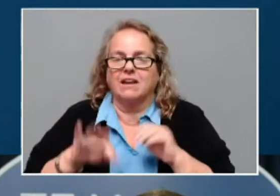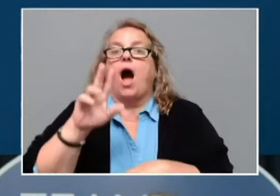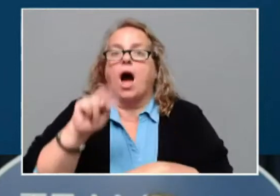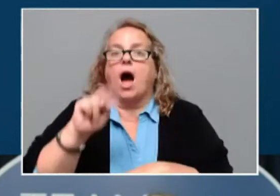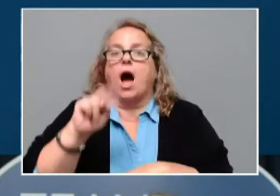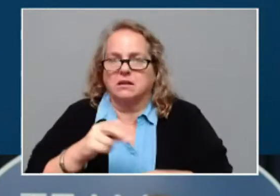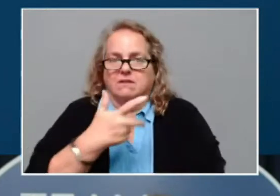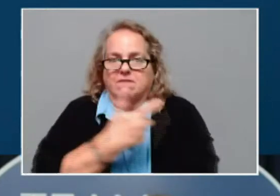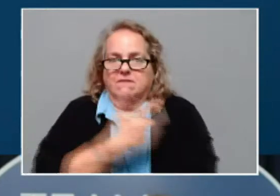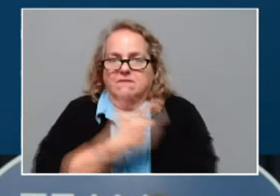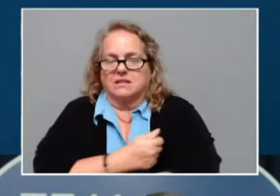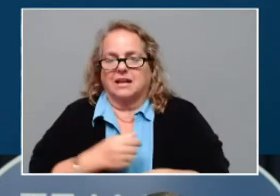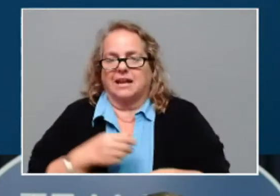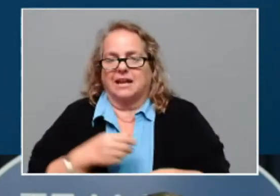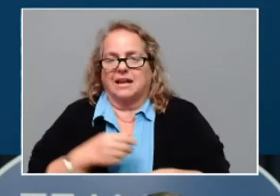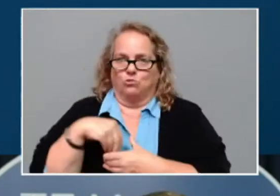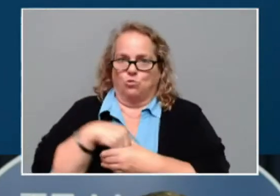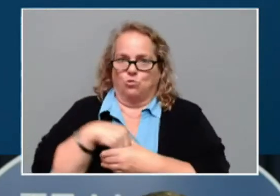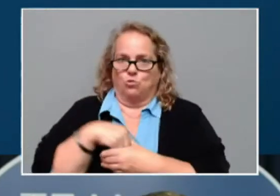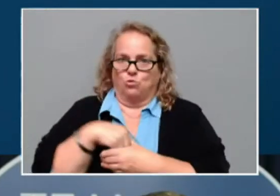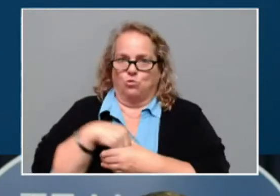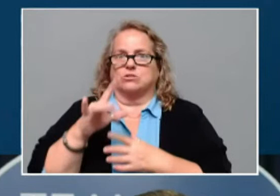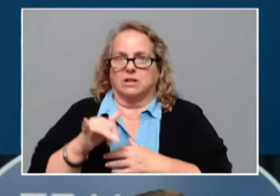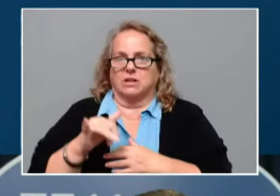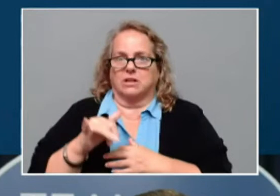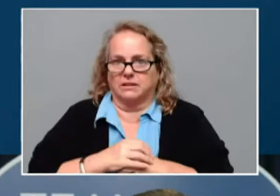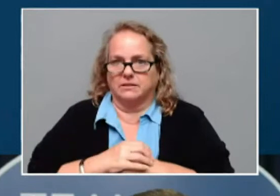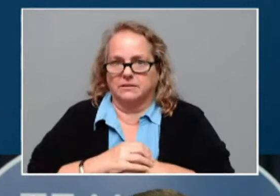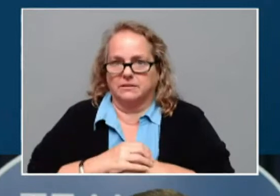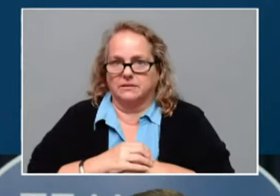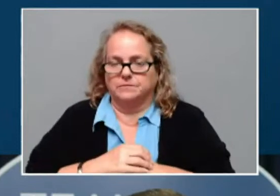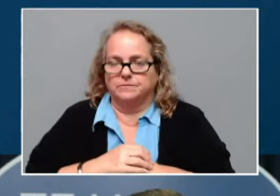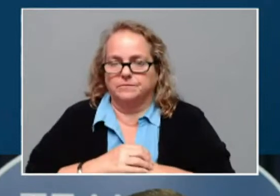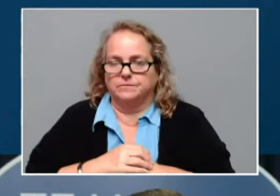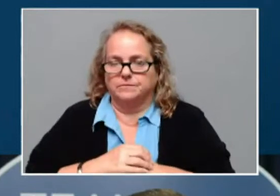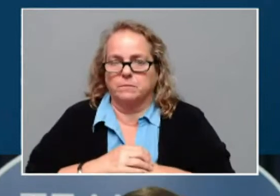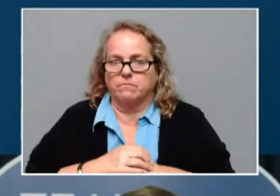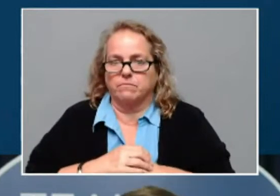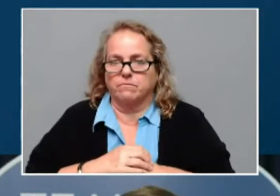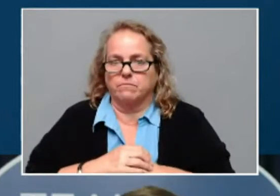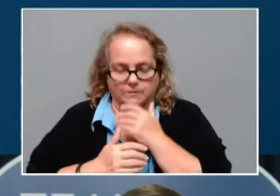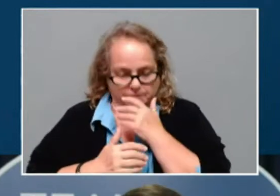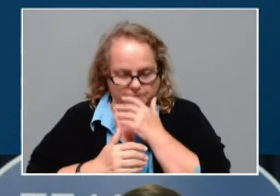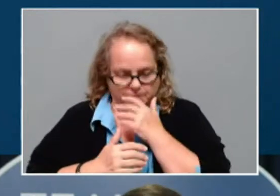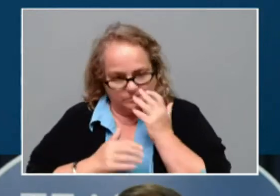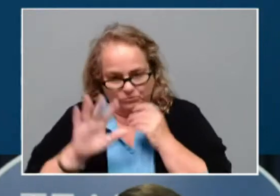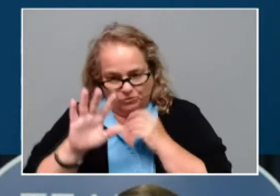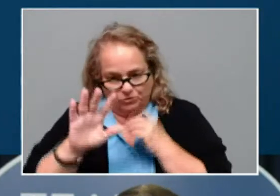indoors. And then the second question was,